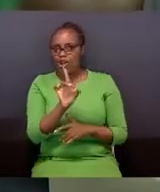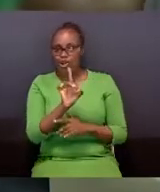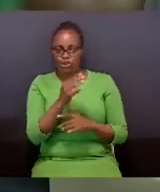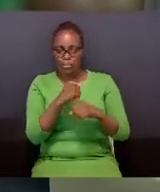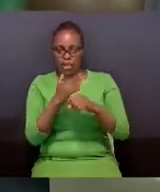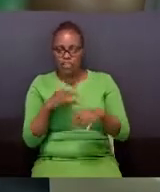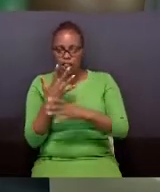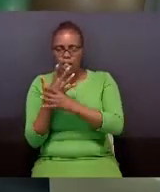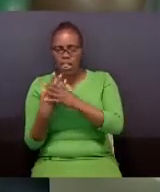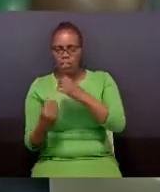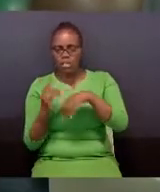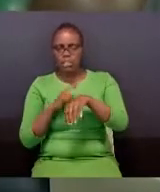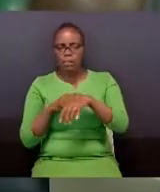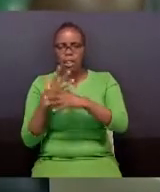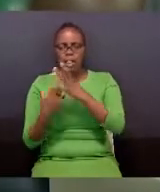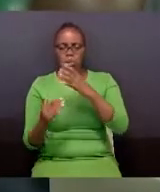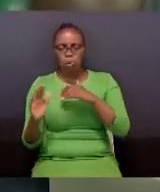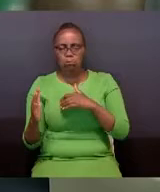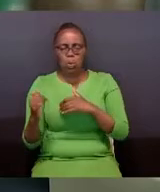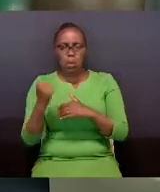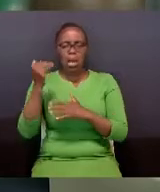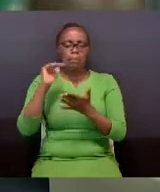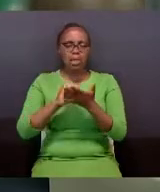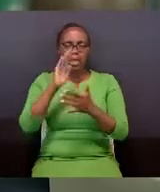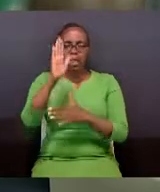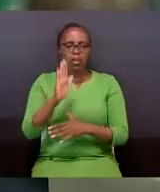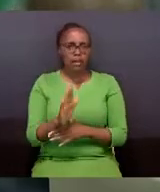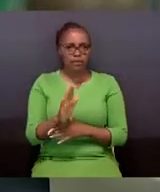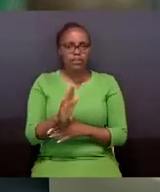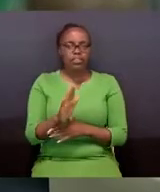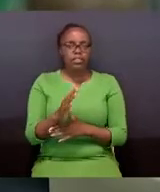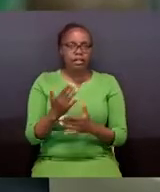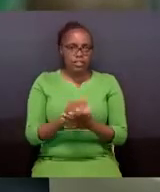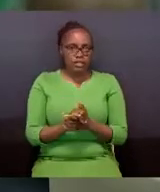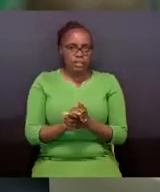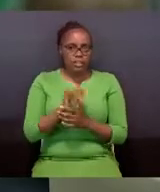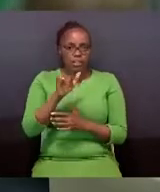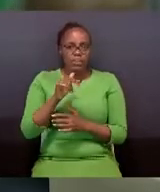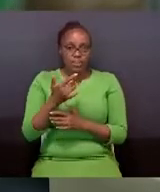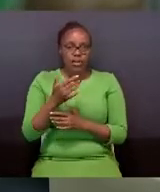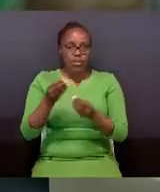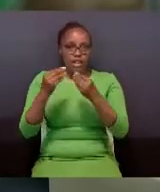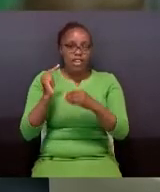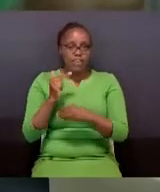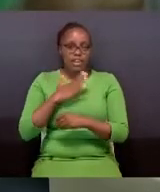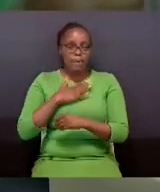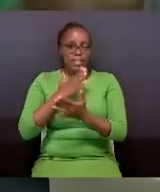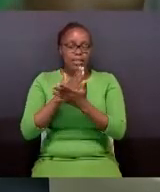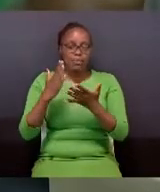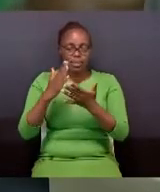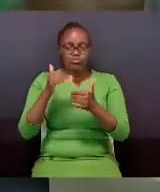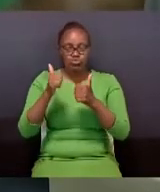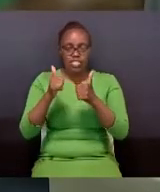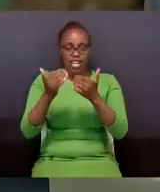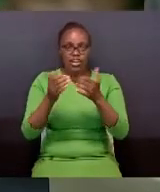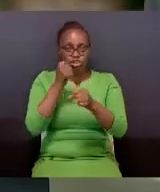Because if you're down, you'll never get up. The football legend here has given me something to work on,